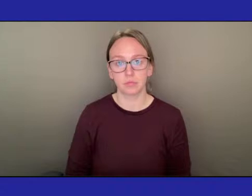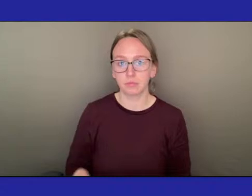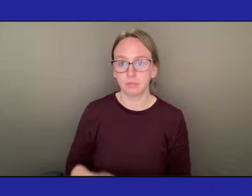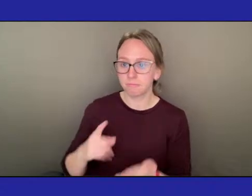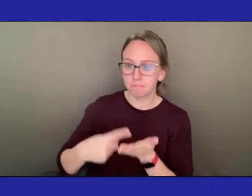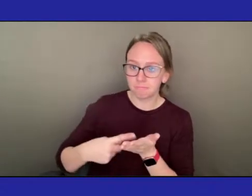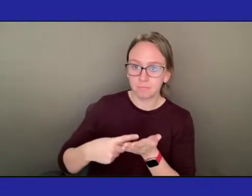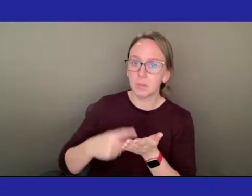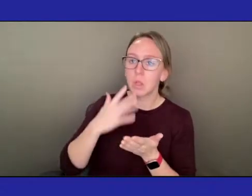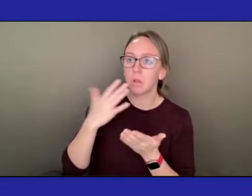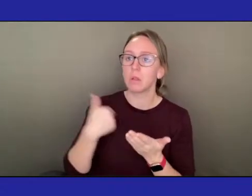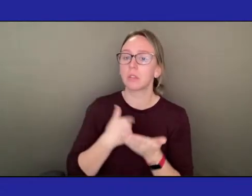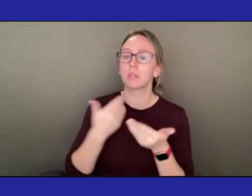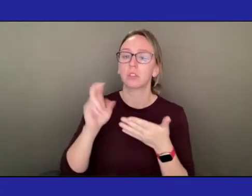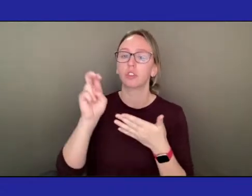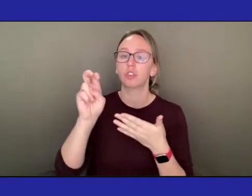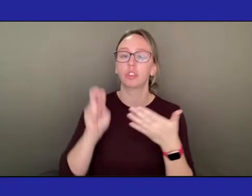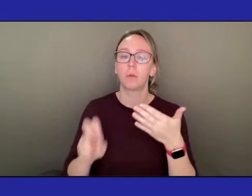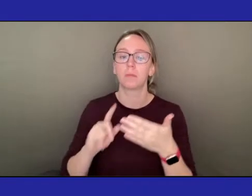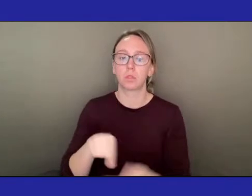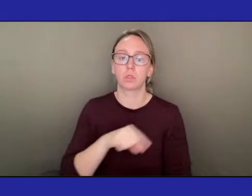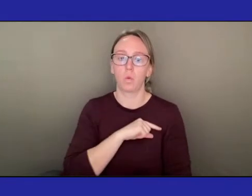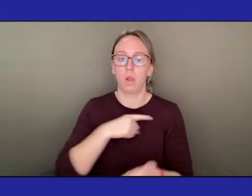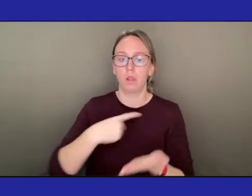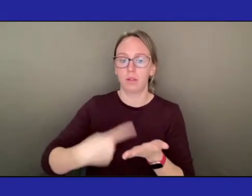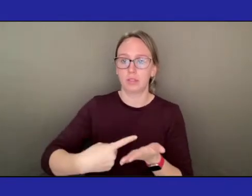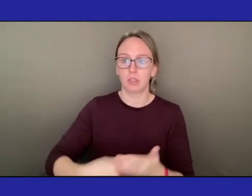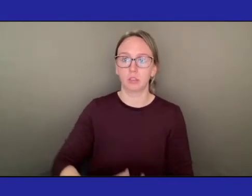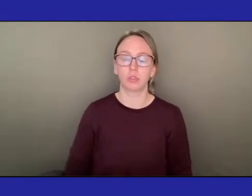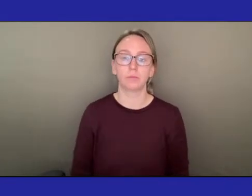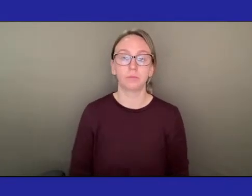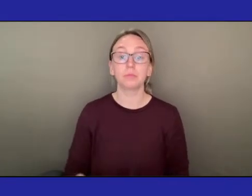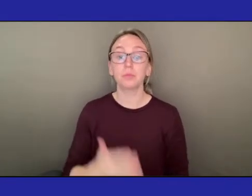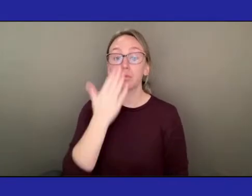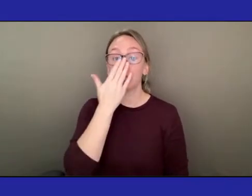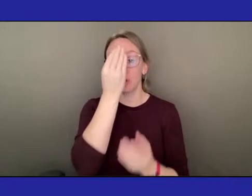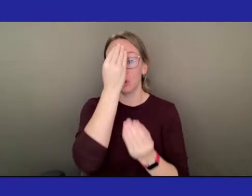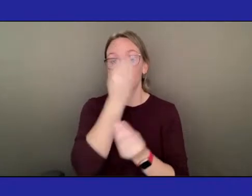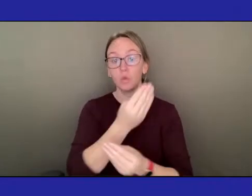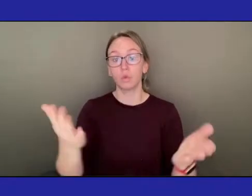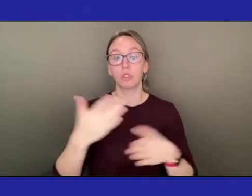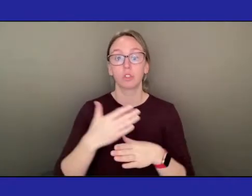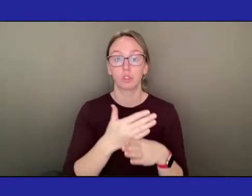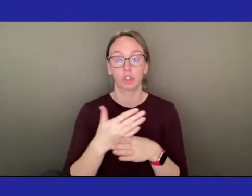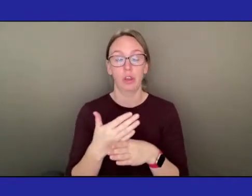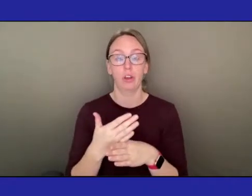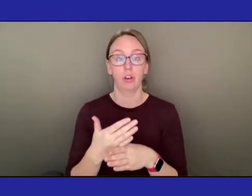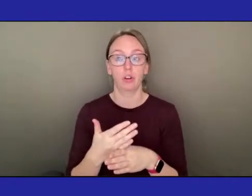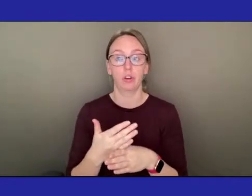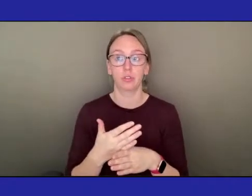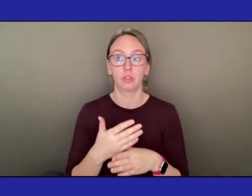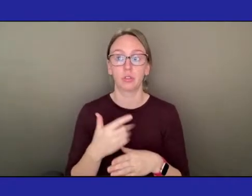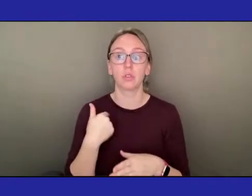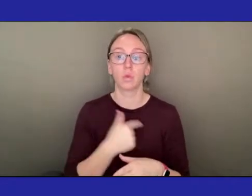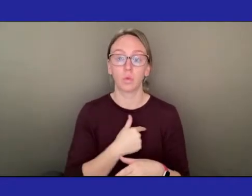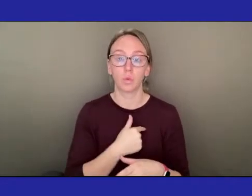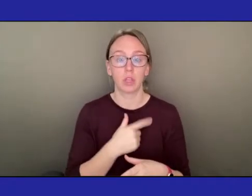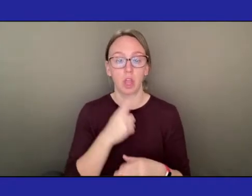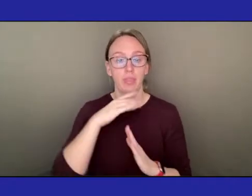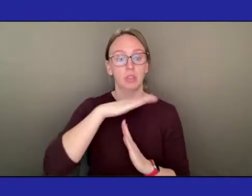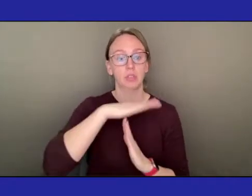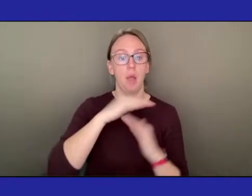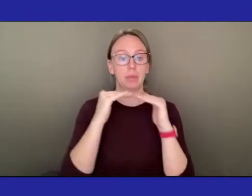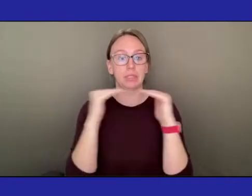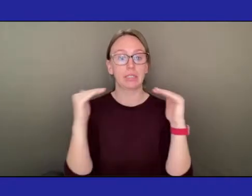Let's jump to quality. So some good news to share here. We are in the top tier